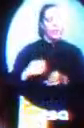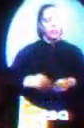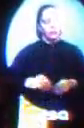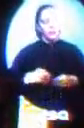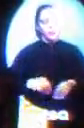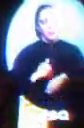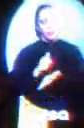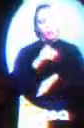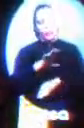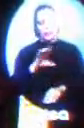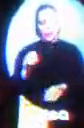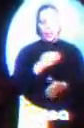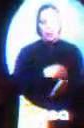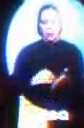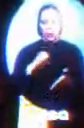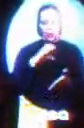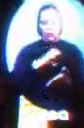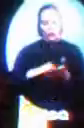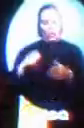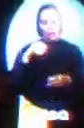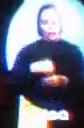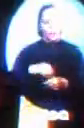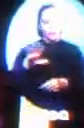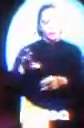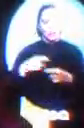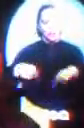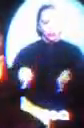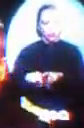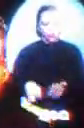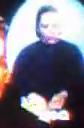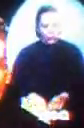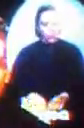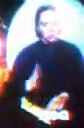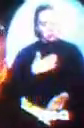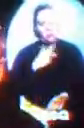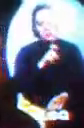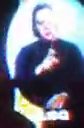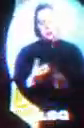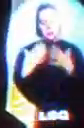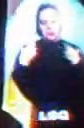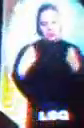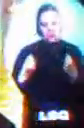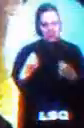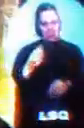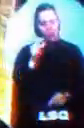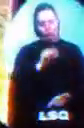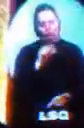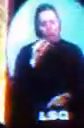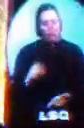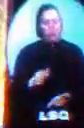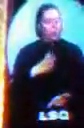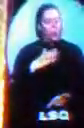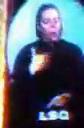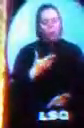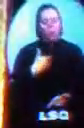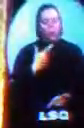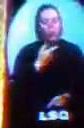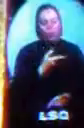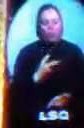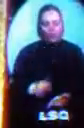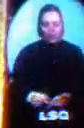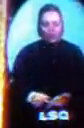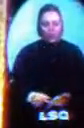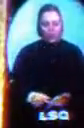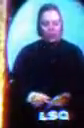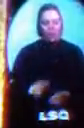$50 million into his riding. The question is simple. Why did the government leave a Tory riding littered with $100 bills,